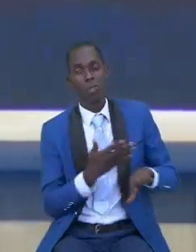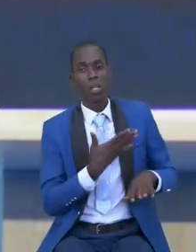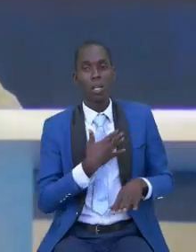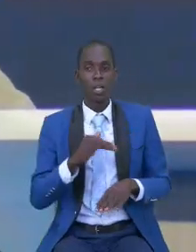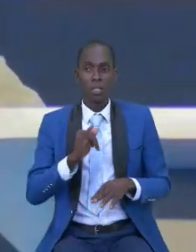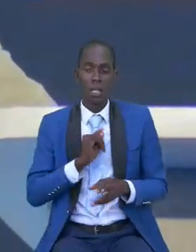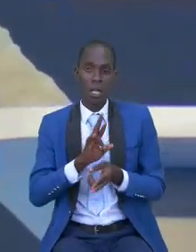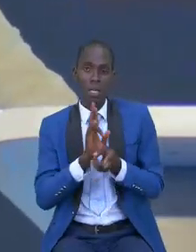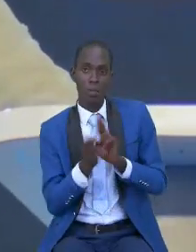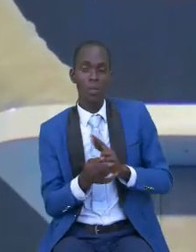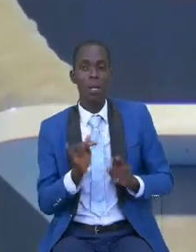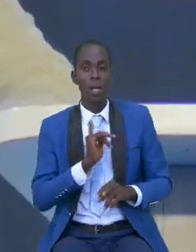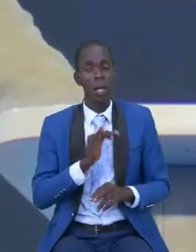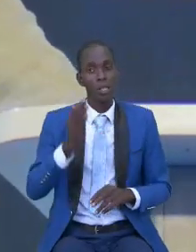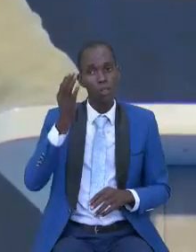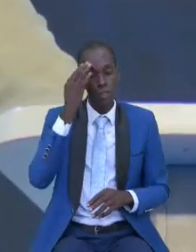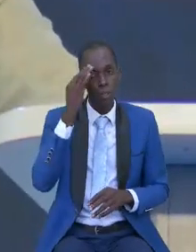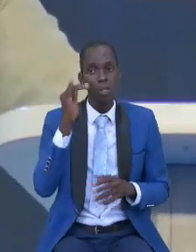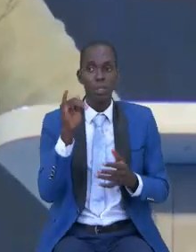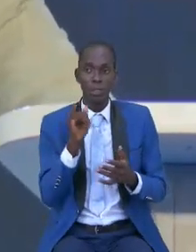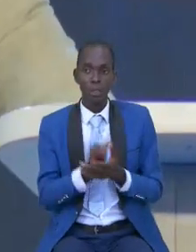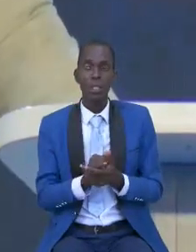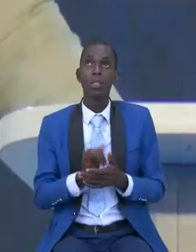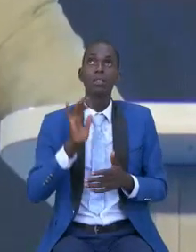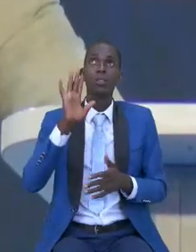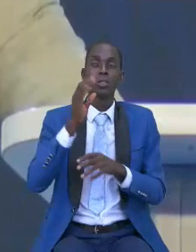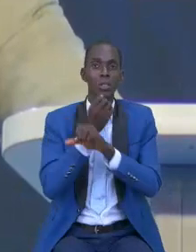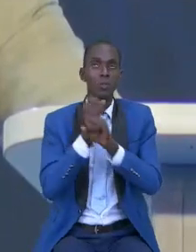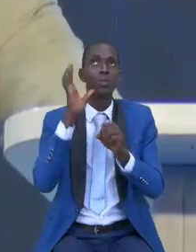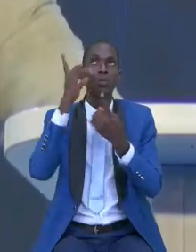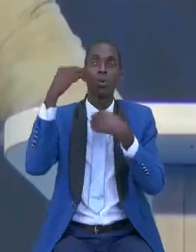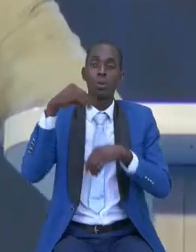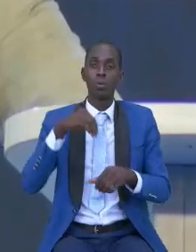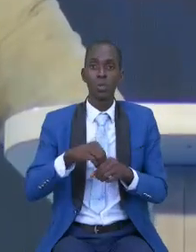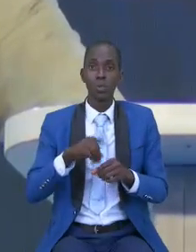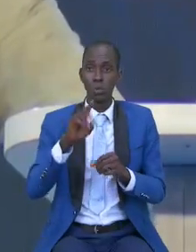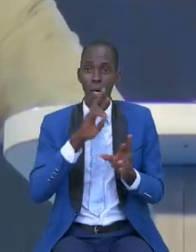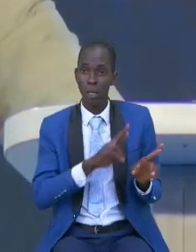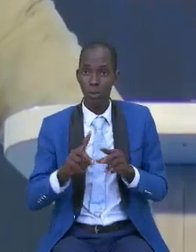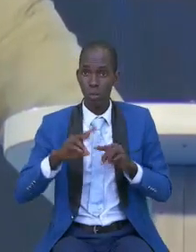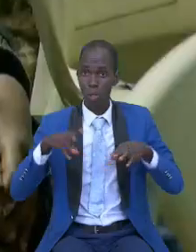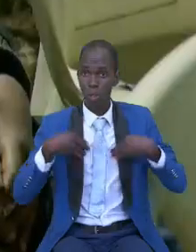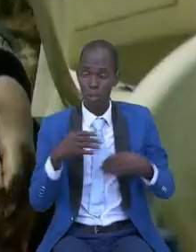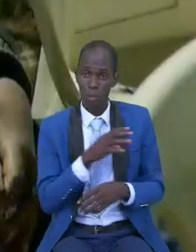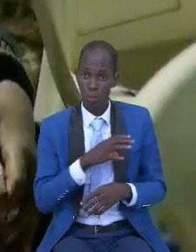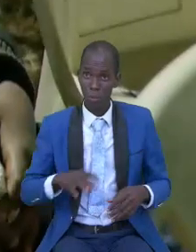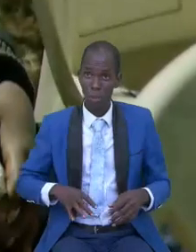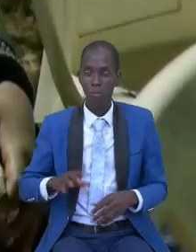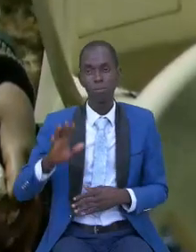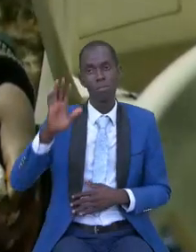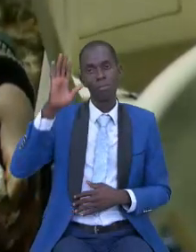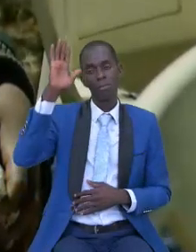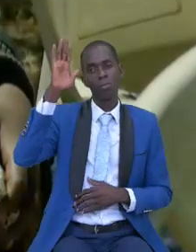I know that your salvation will come. Raise up that hand. God bless you there.